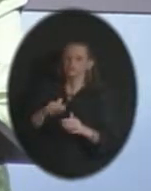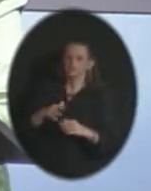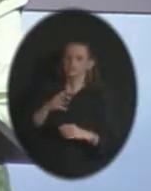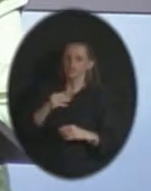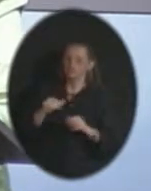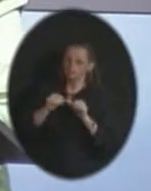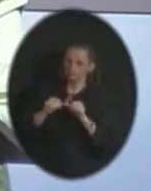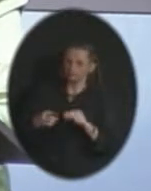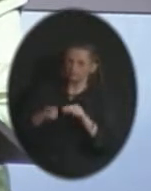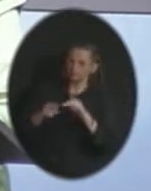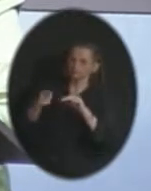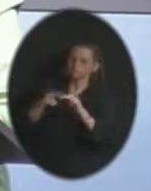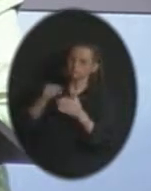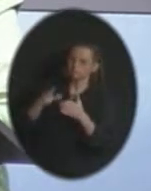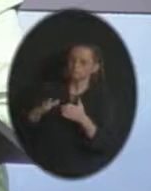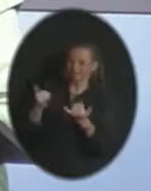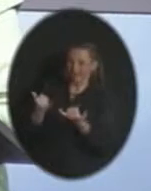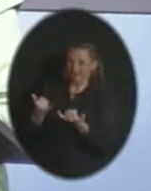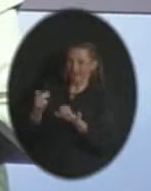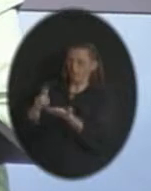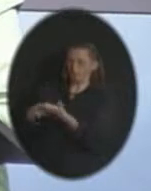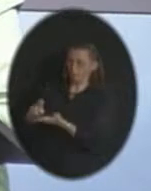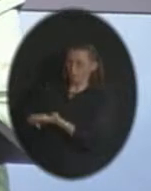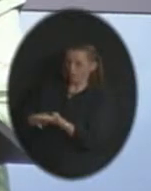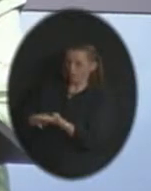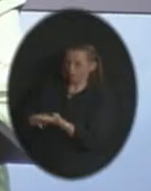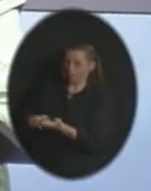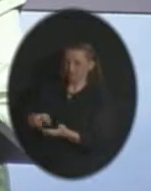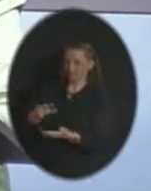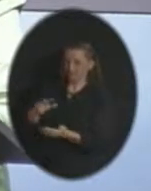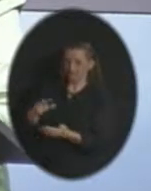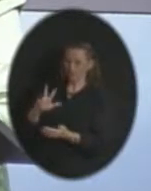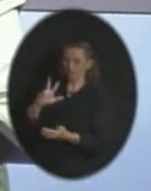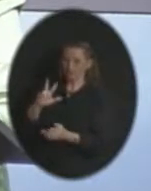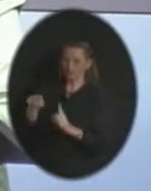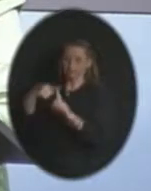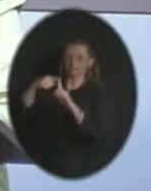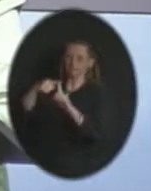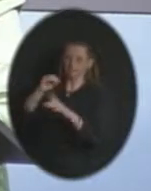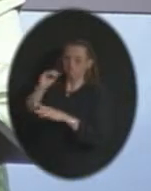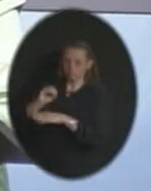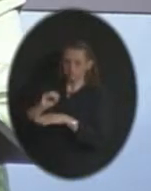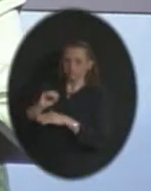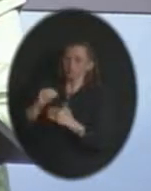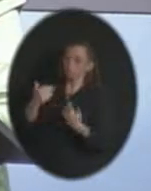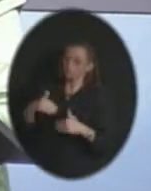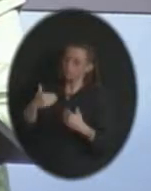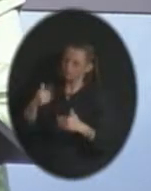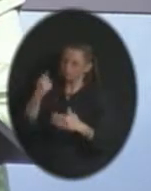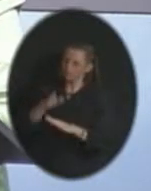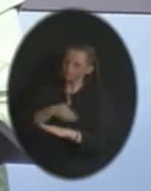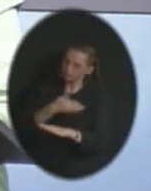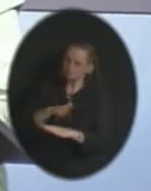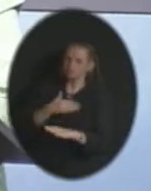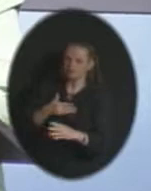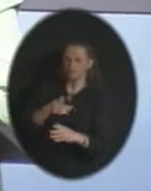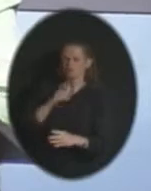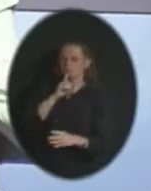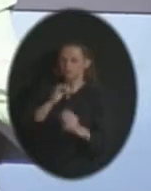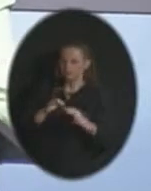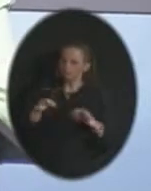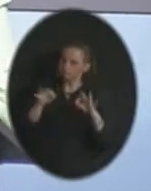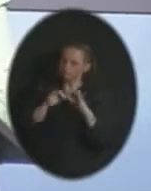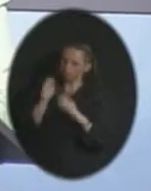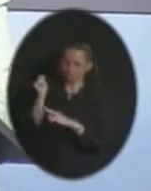up 30%+ in music programs, that's really a testimonial to how important those are. So last of